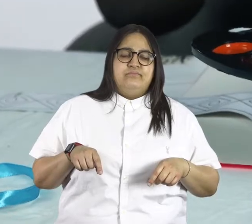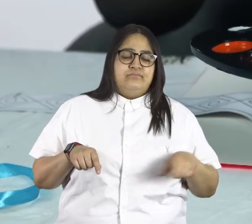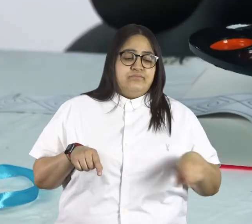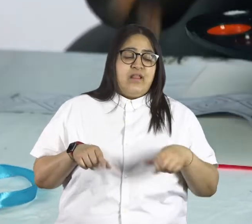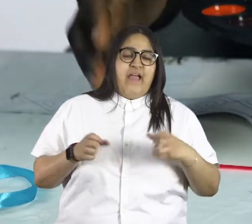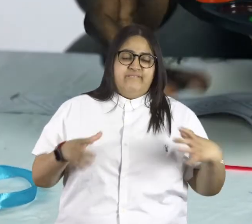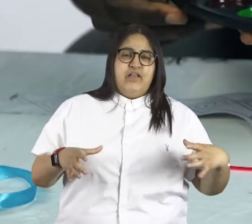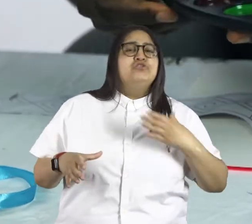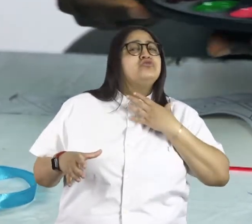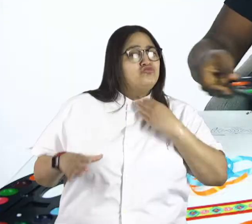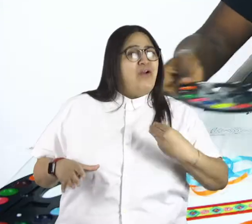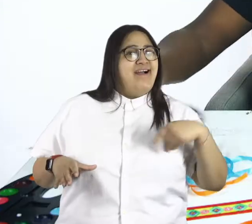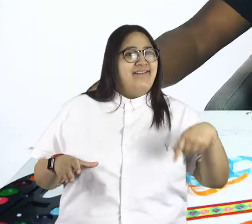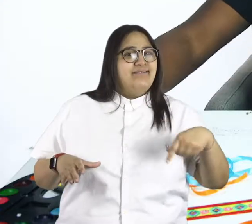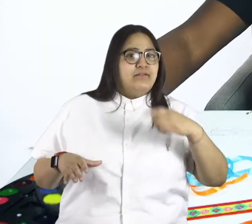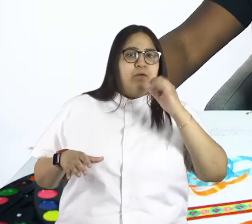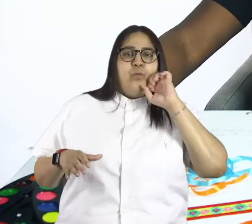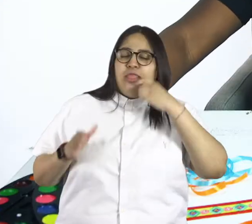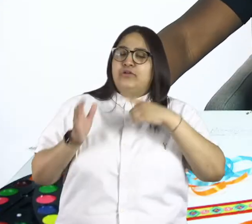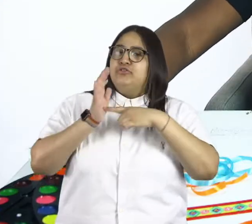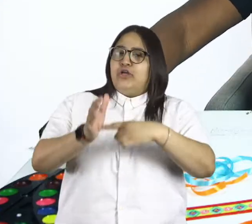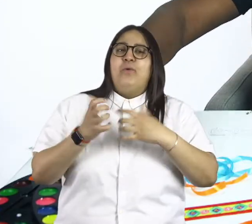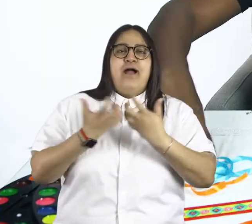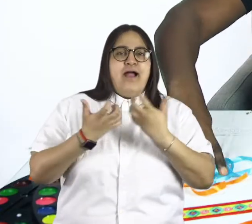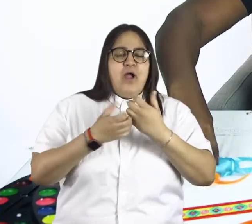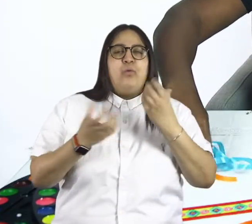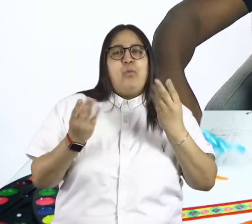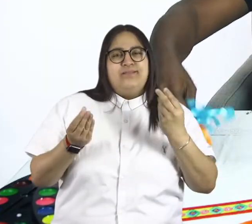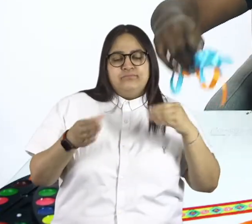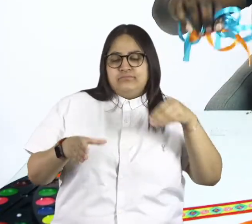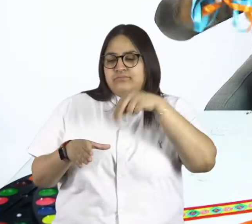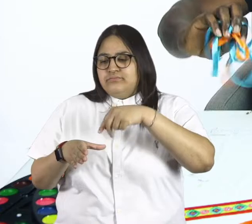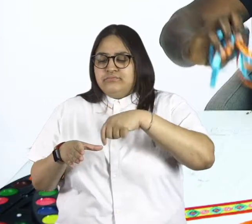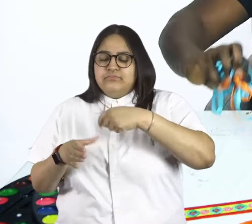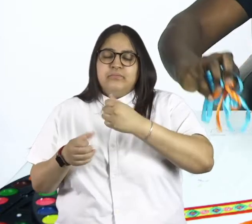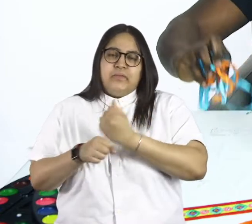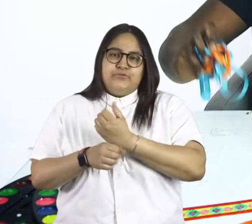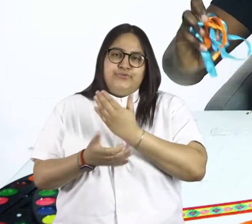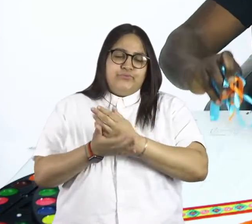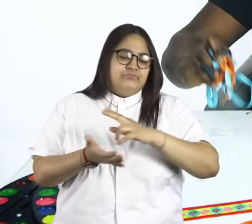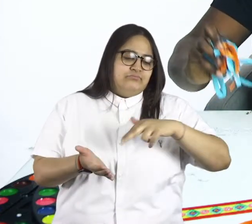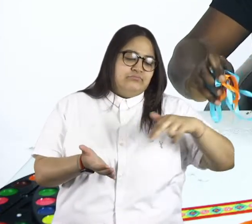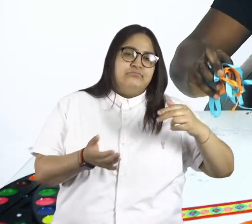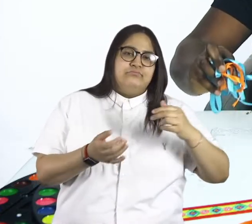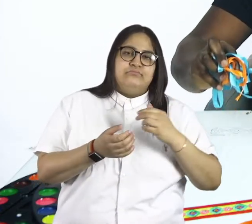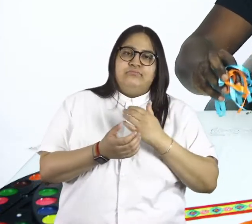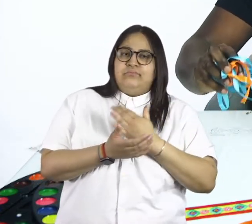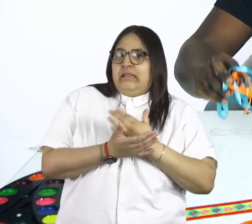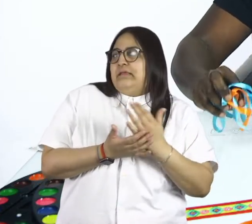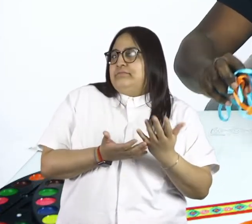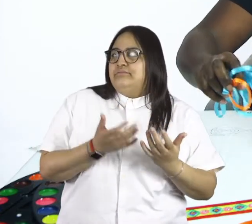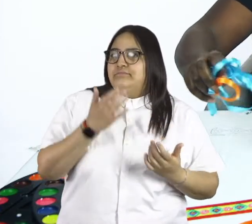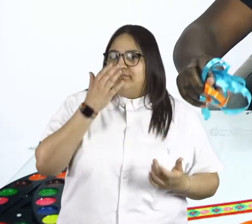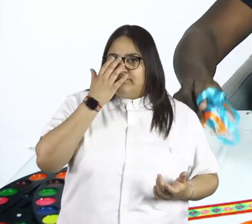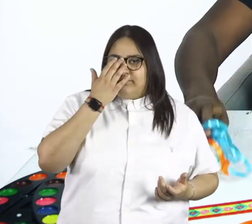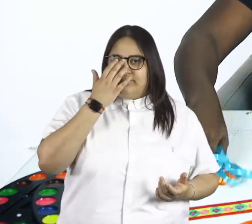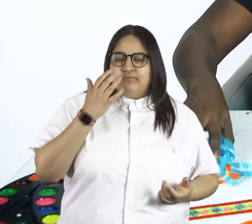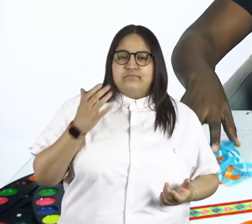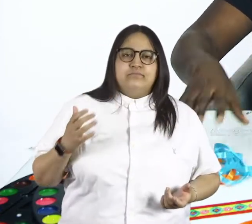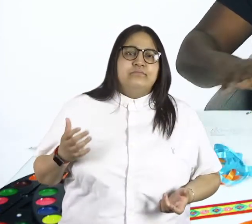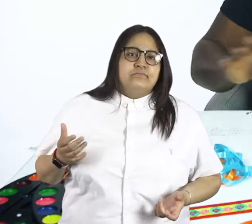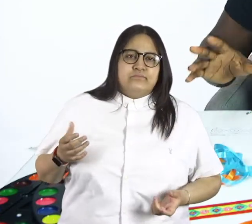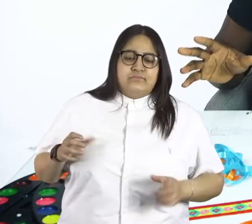bit more wet and moist. And then we've got some ribbons as well, which we'll be also using on our headpiece. So